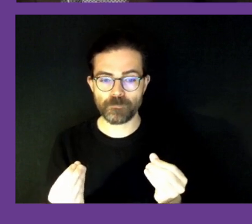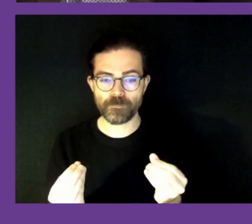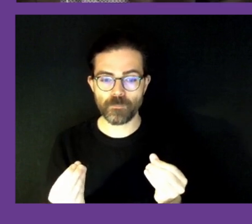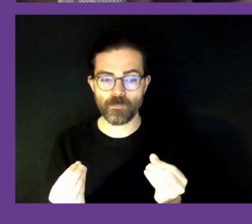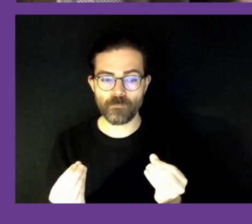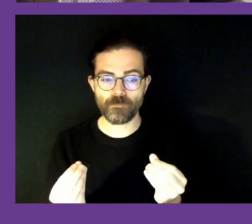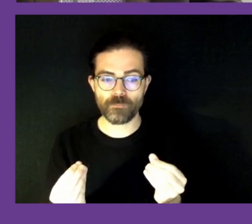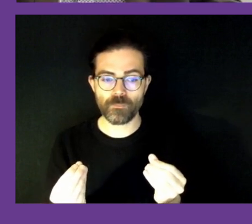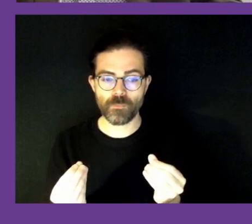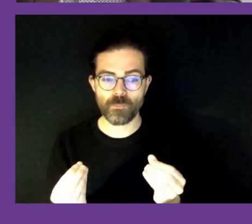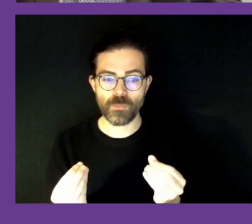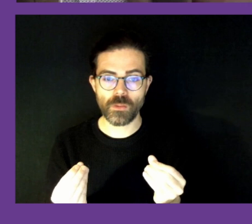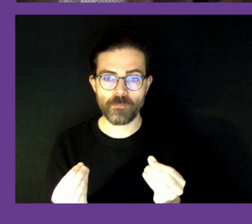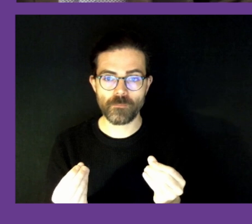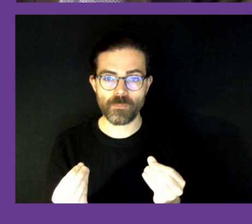be